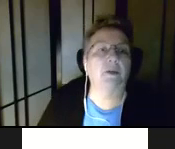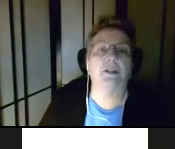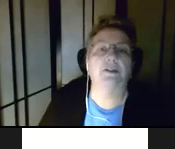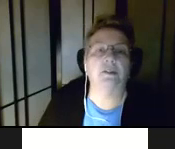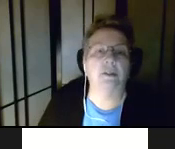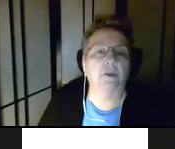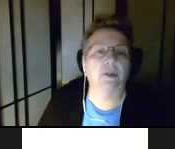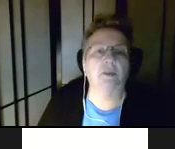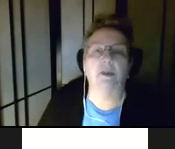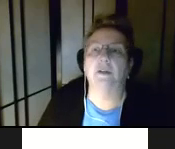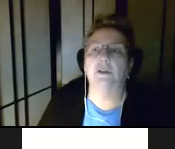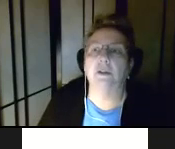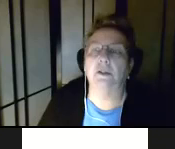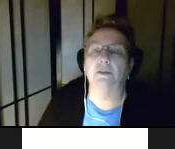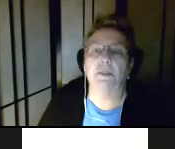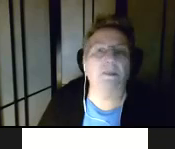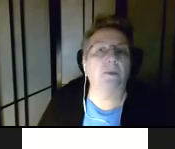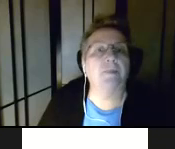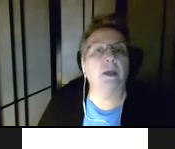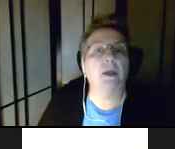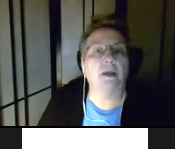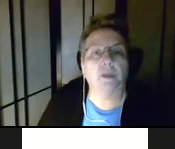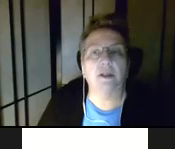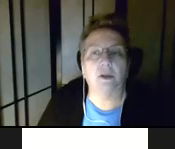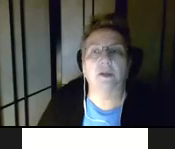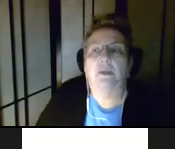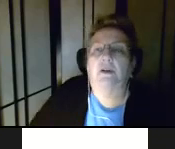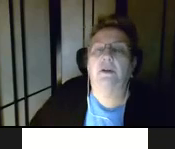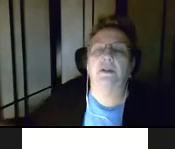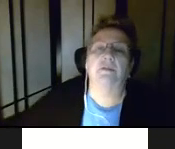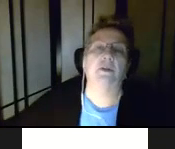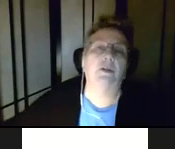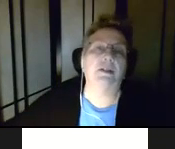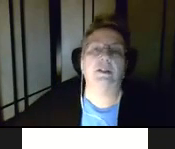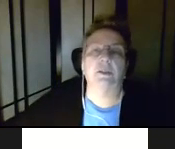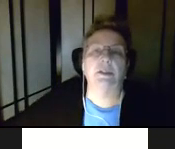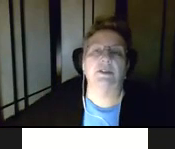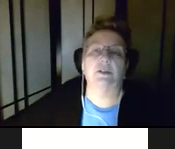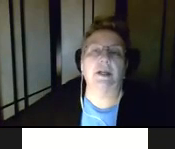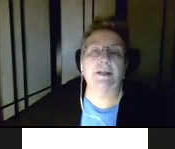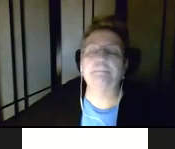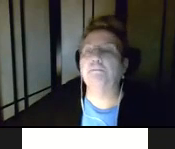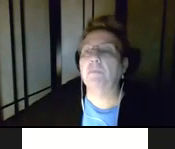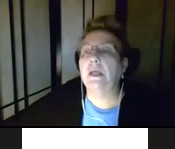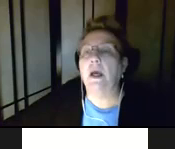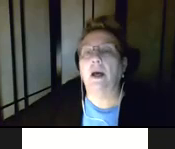million questions to go with each one of those people. And we know it. We know they're different and unique situations,